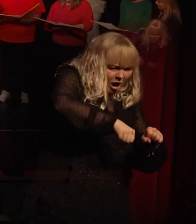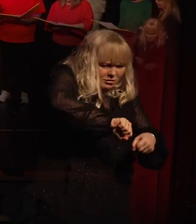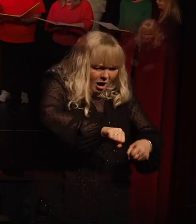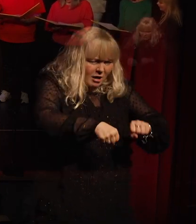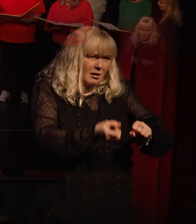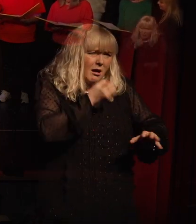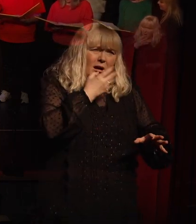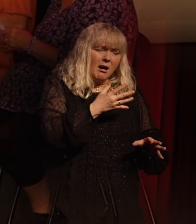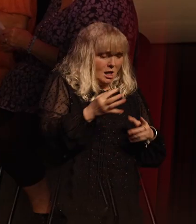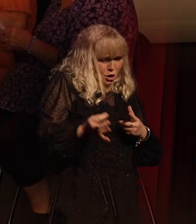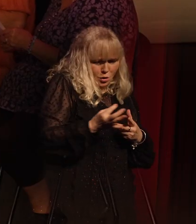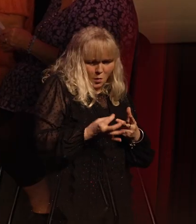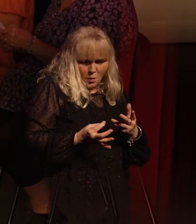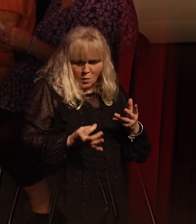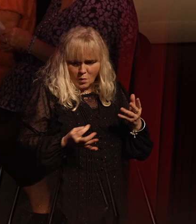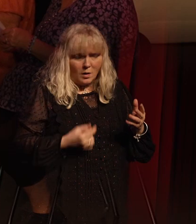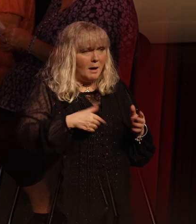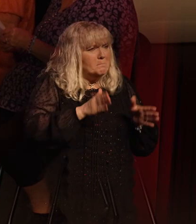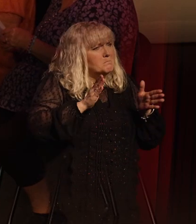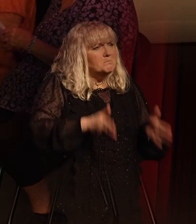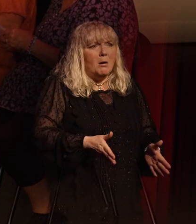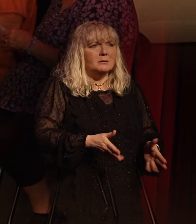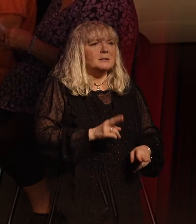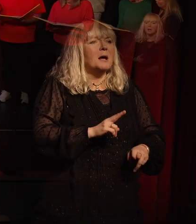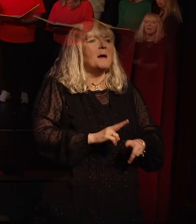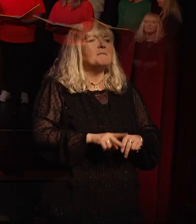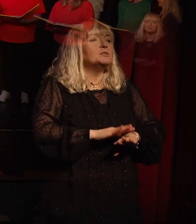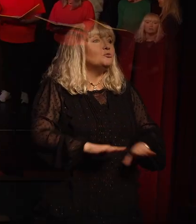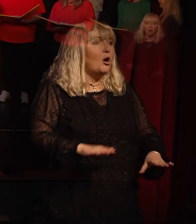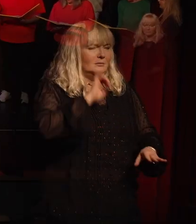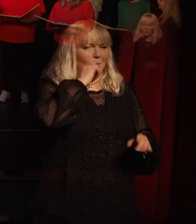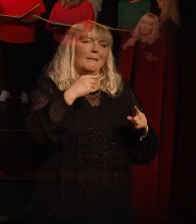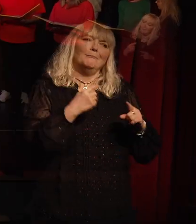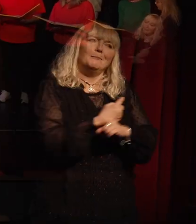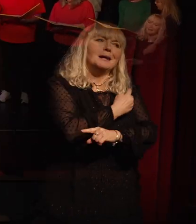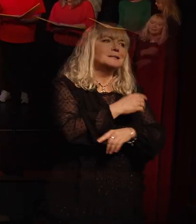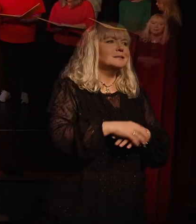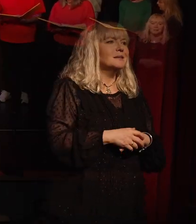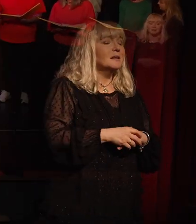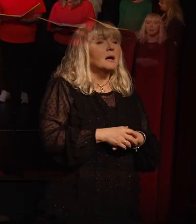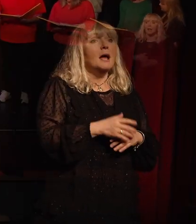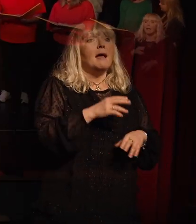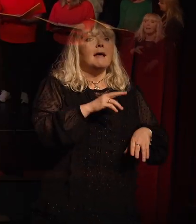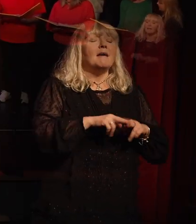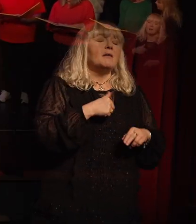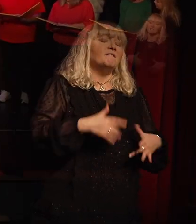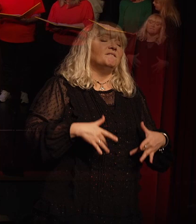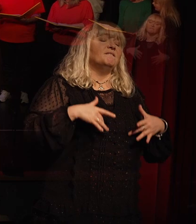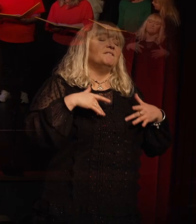again, bye-bye, oh, one day I'll miss you. When I'm feeling